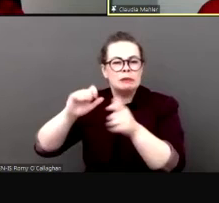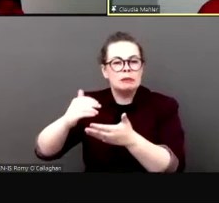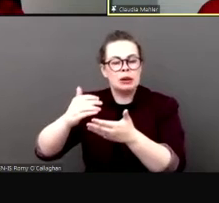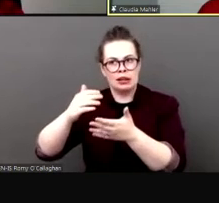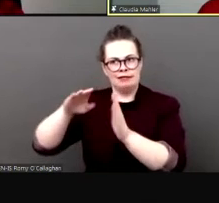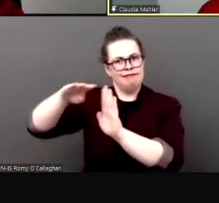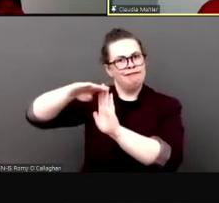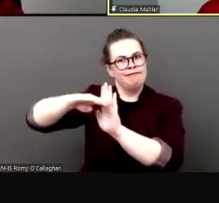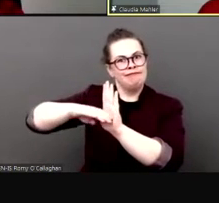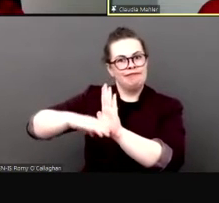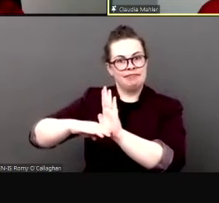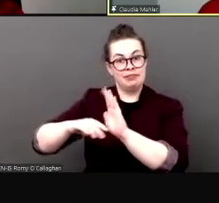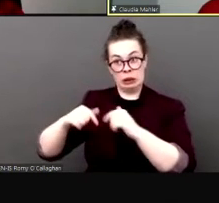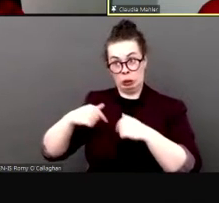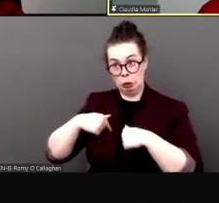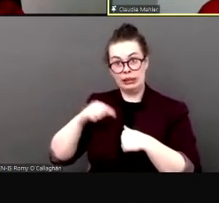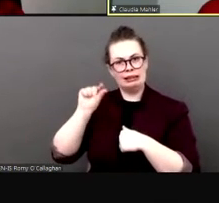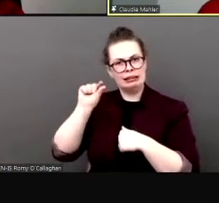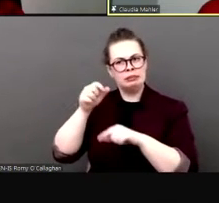negative